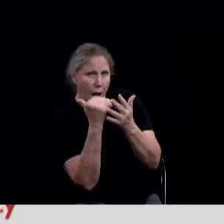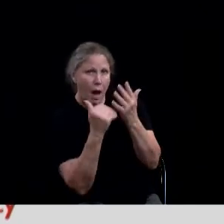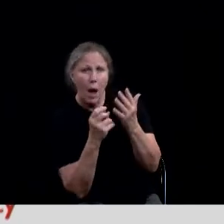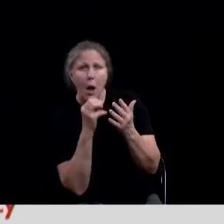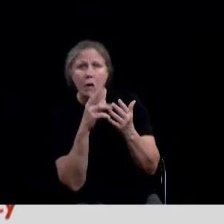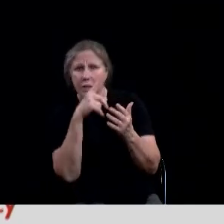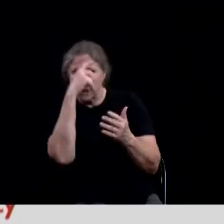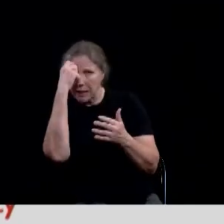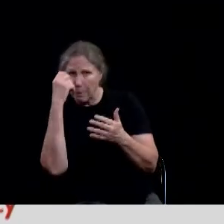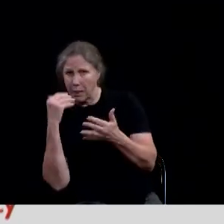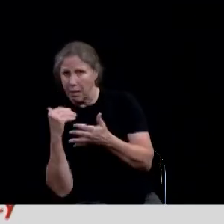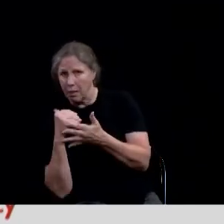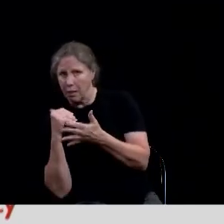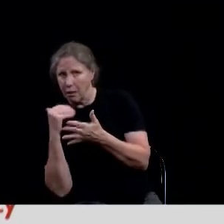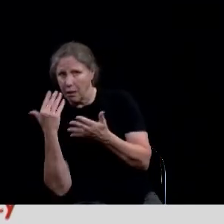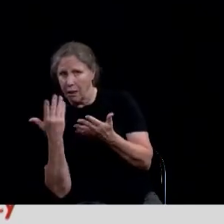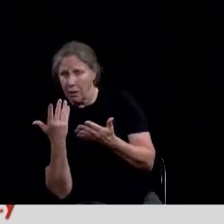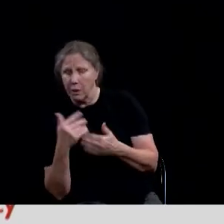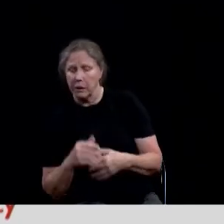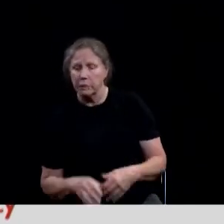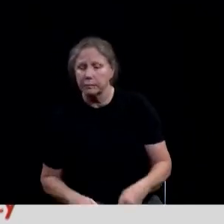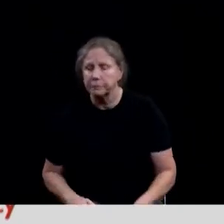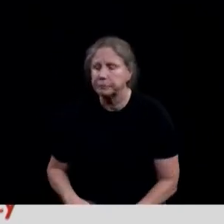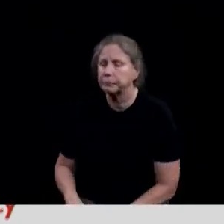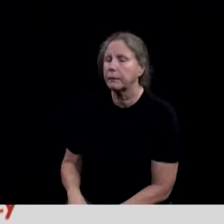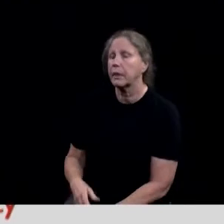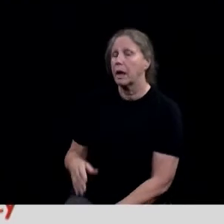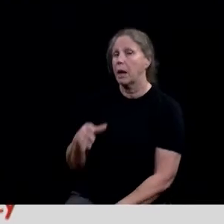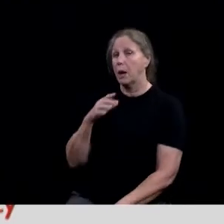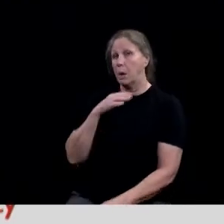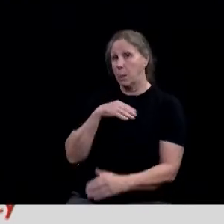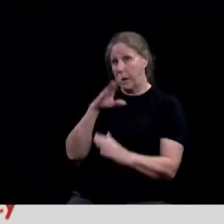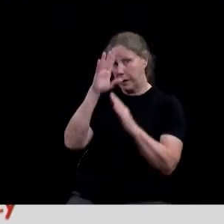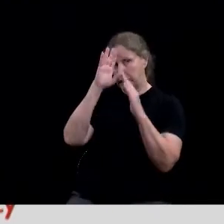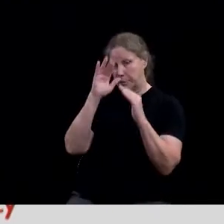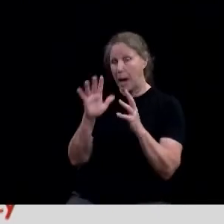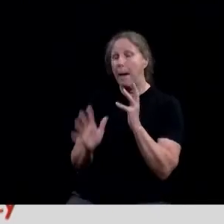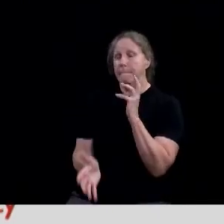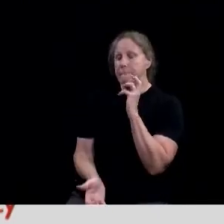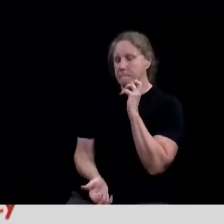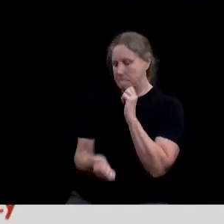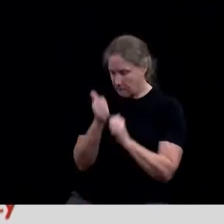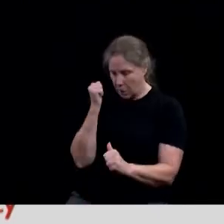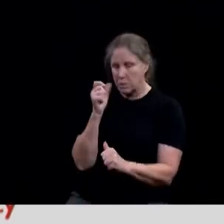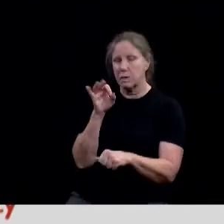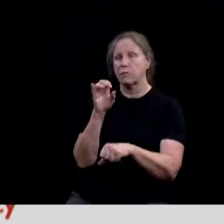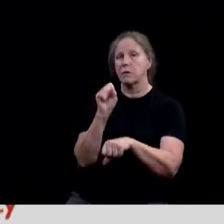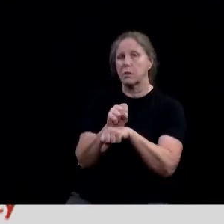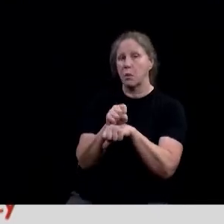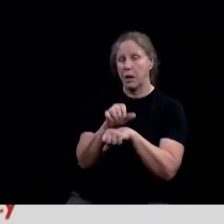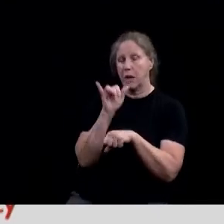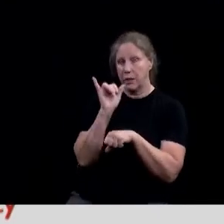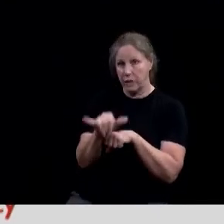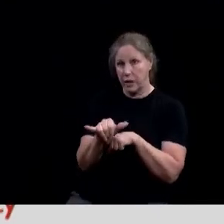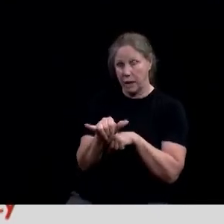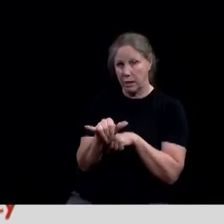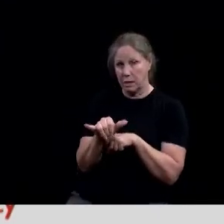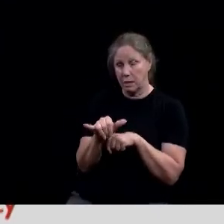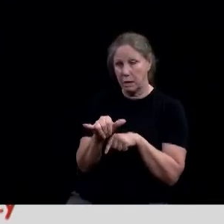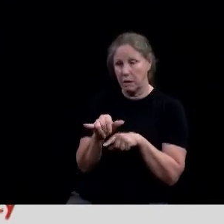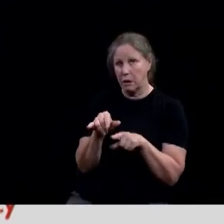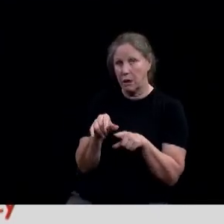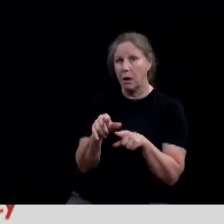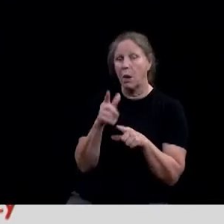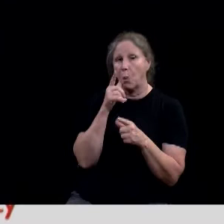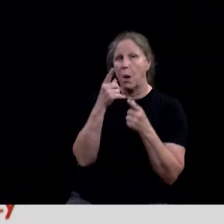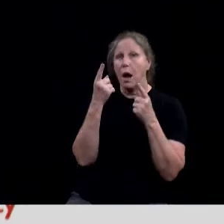We expect that a good amount of the work in bid package 4 can happen at the same time as the